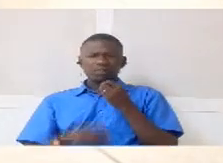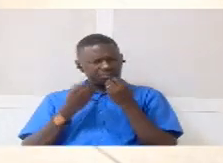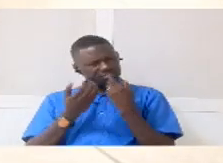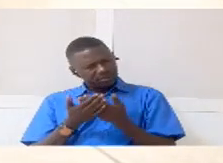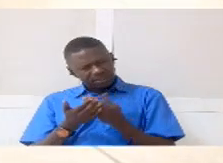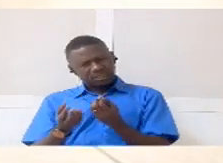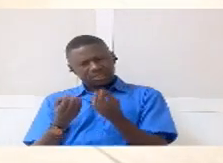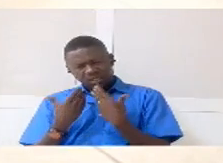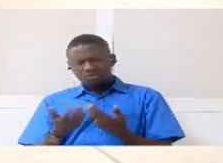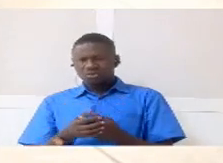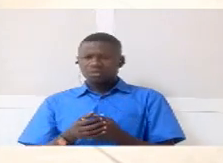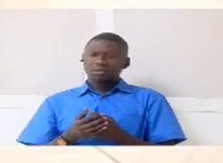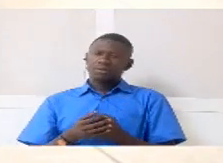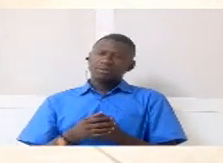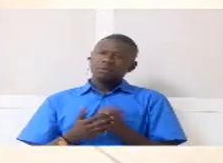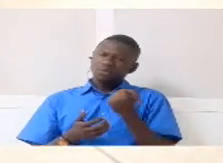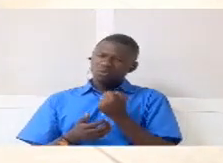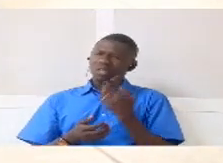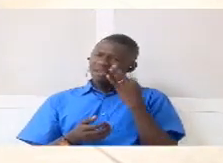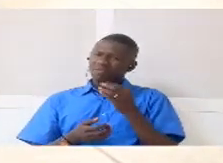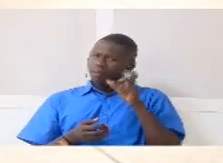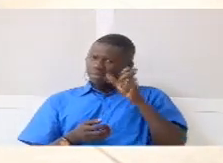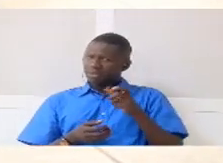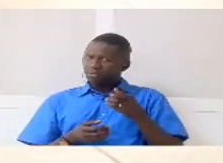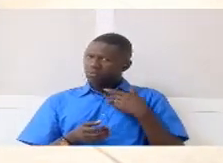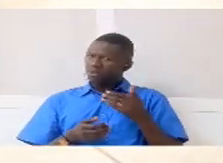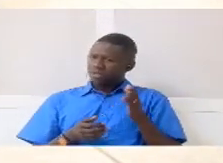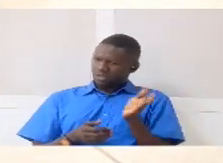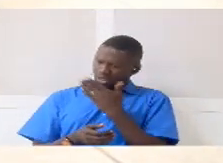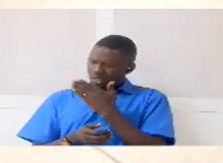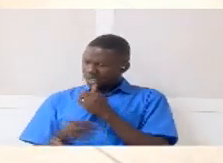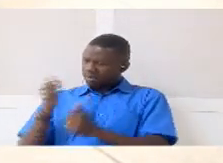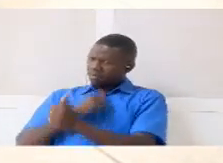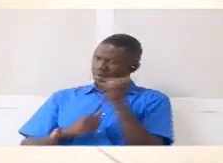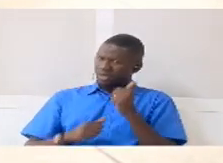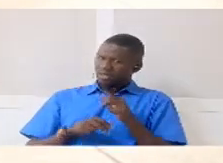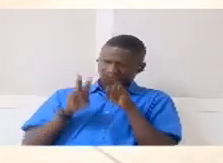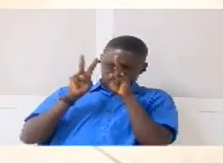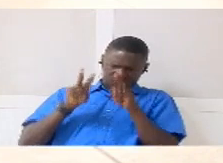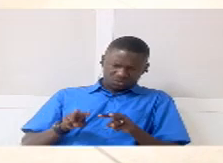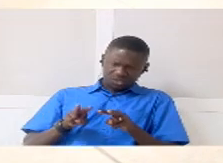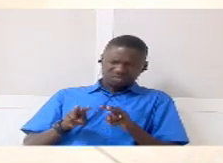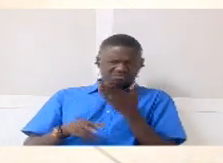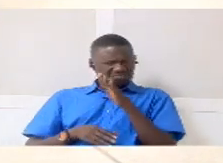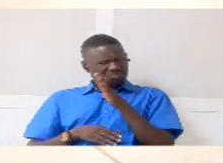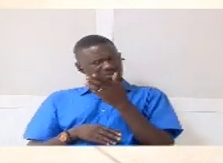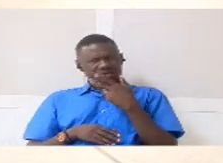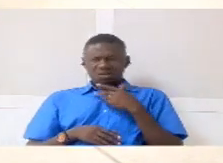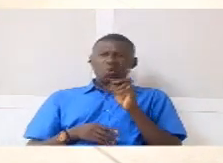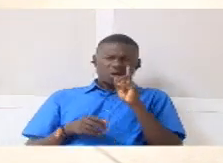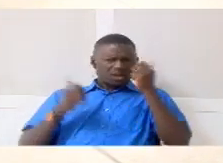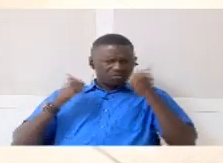yandi nyekatu, ni mwota ata kuketala. Tumandolu wairi amari inatale. Abe nyaming, at least, sisobi